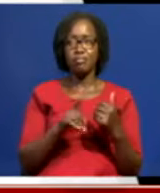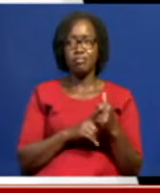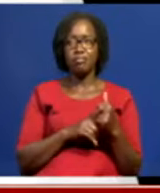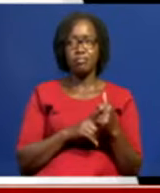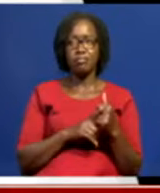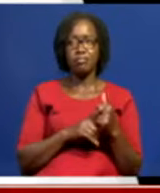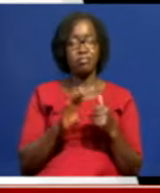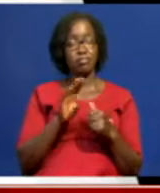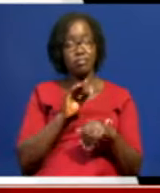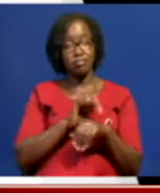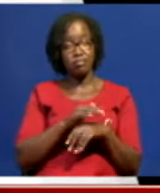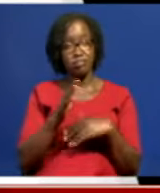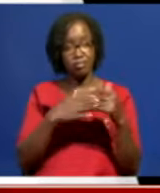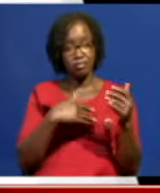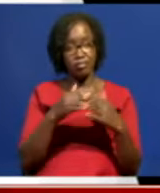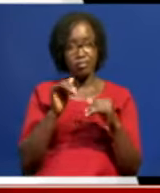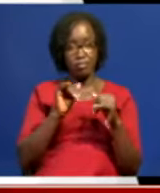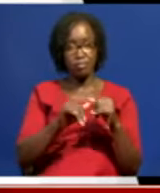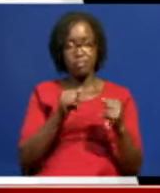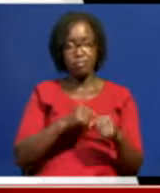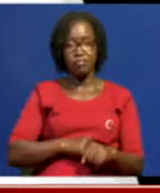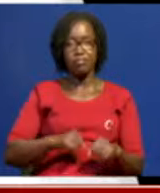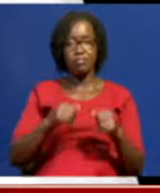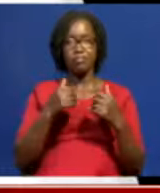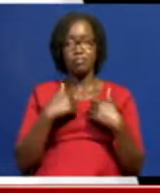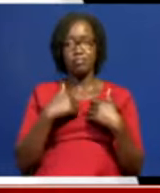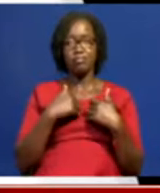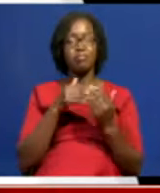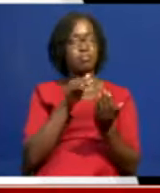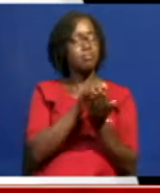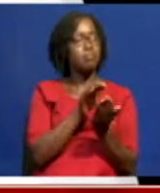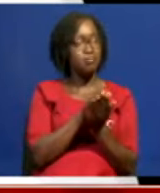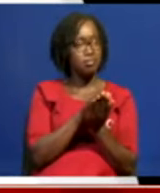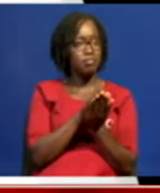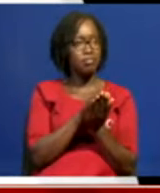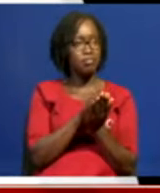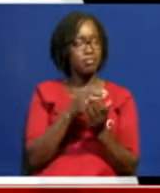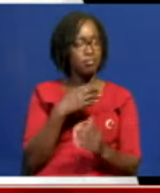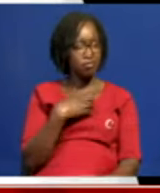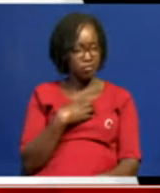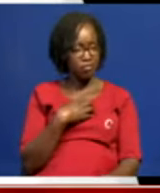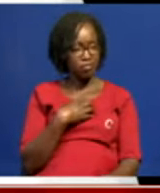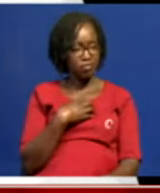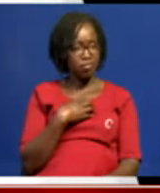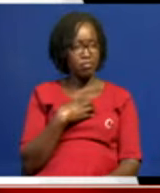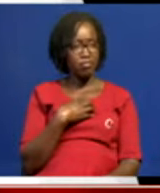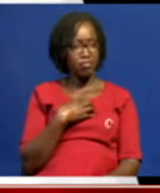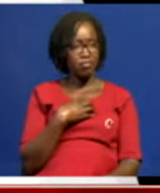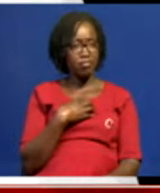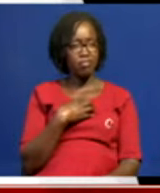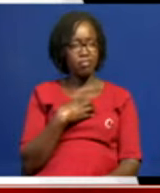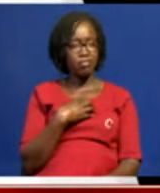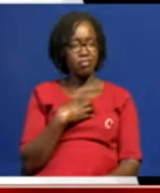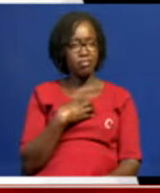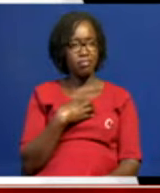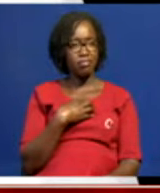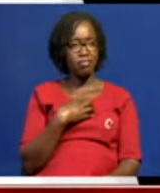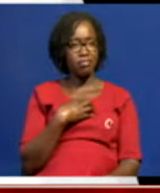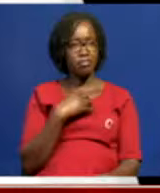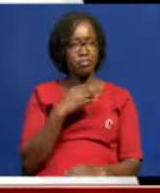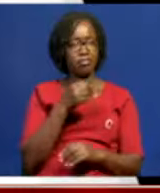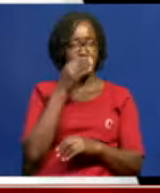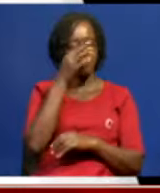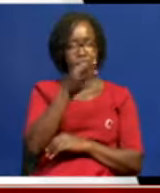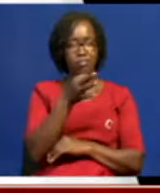6 billion, which is good indication mm-hmm. that we are able to have savings mm-hmm. for the retirees that will retire in the years to